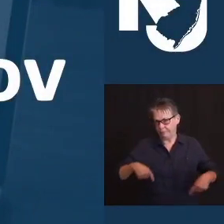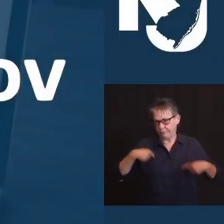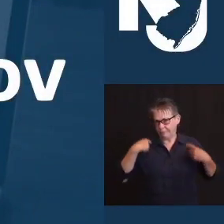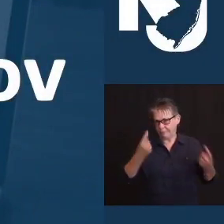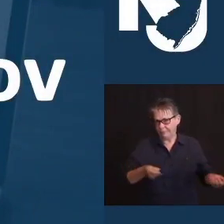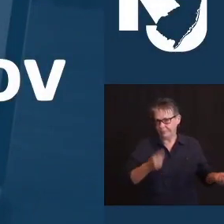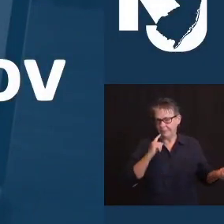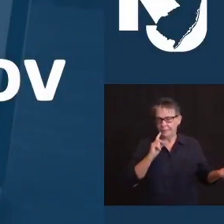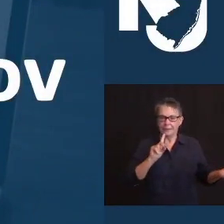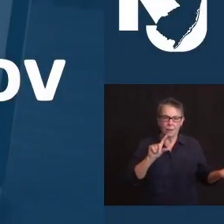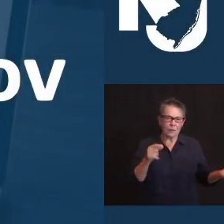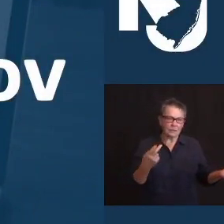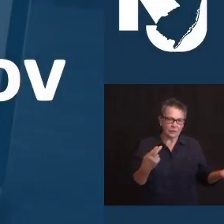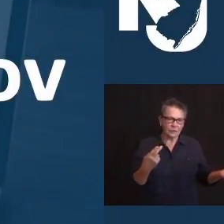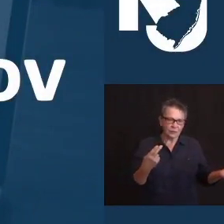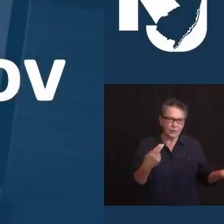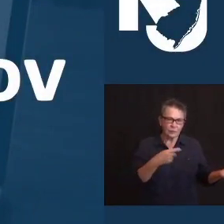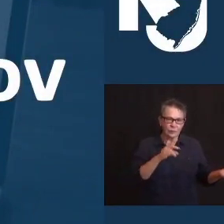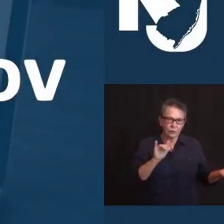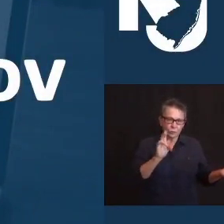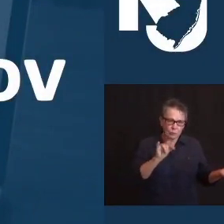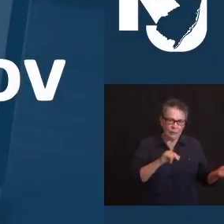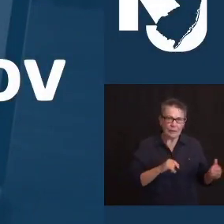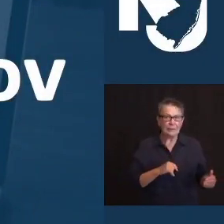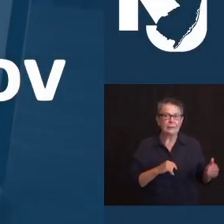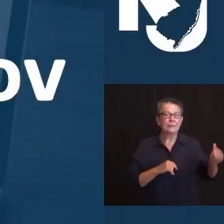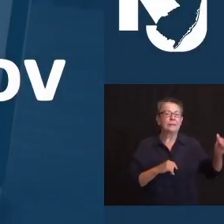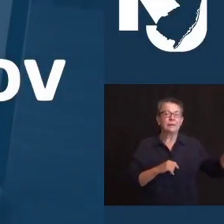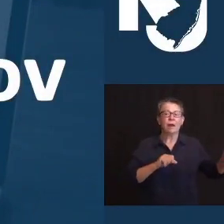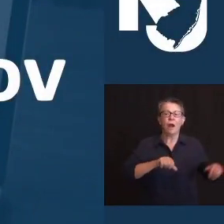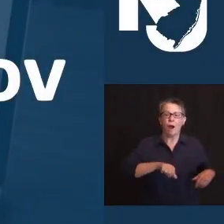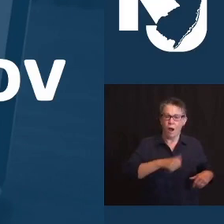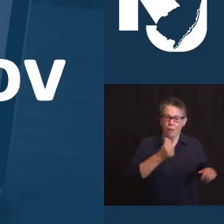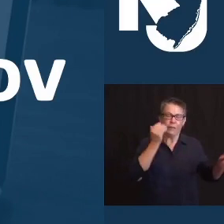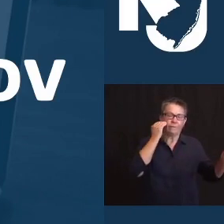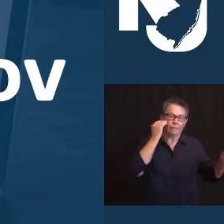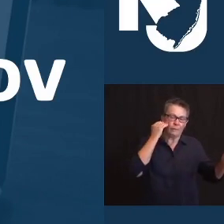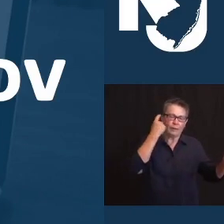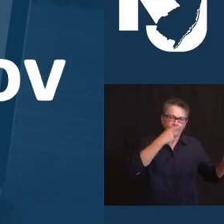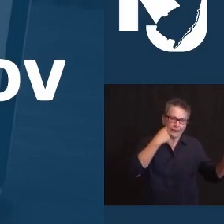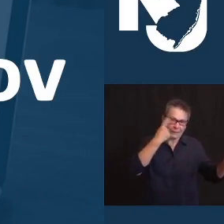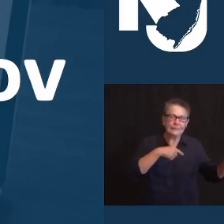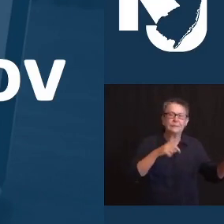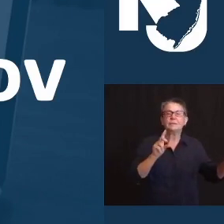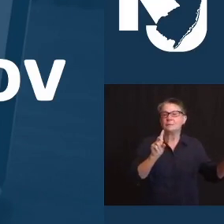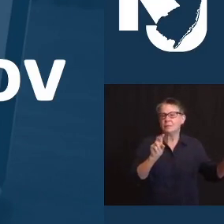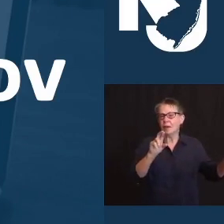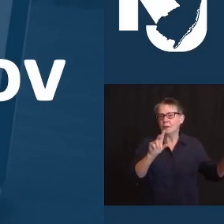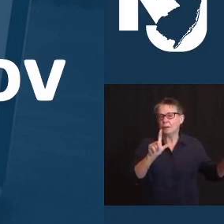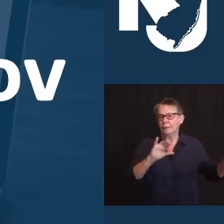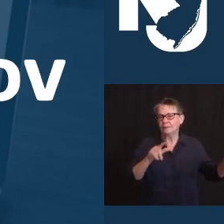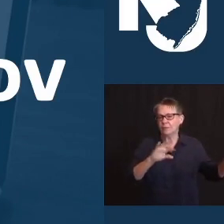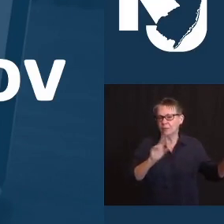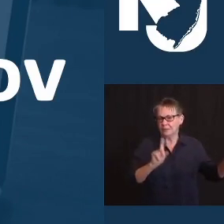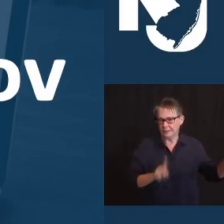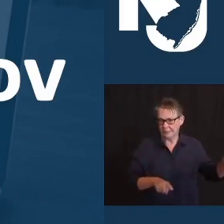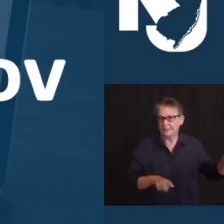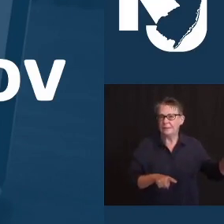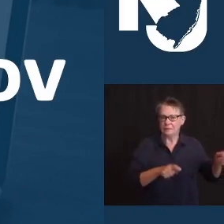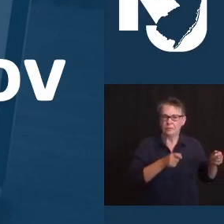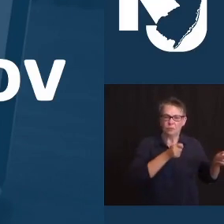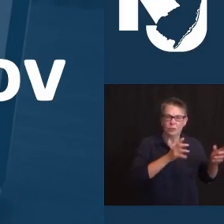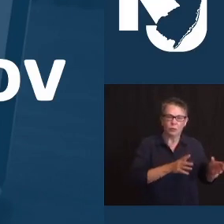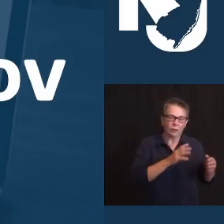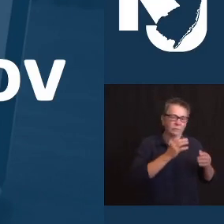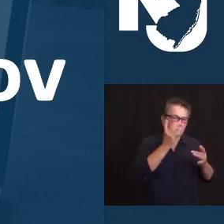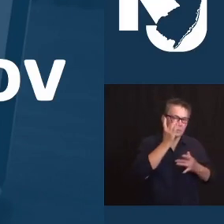Persicelli. To her right, another familiar face, the Department of Health's Disease Service Medical Director, Dr. Ed Lifshitz. Great to have you both.